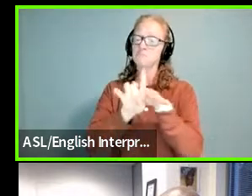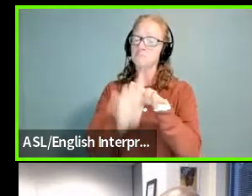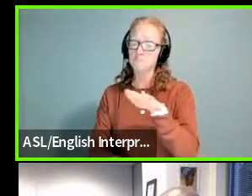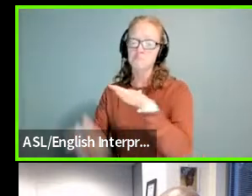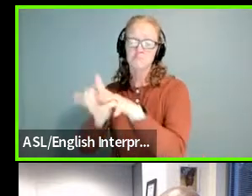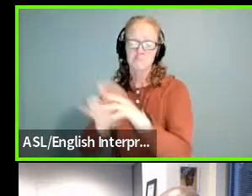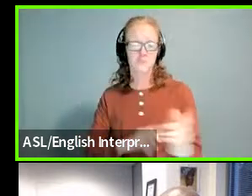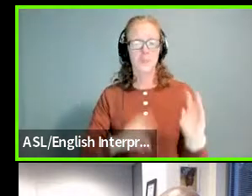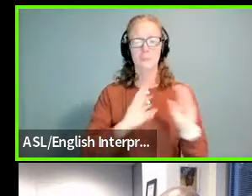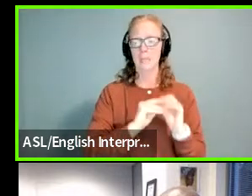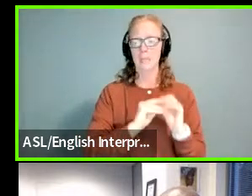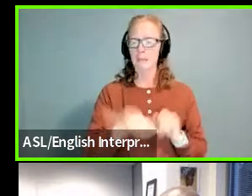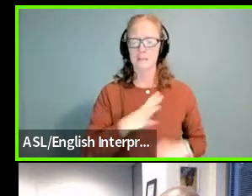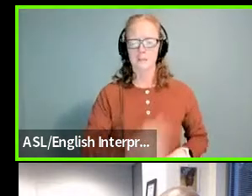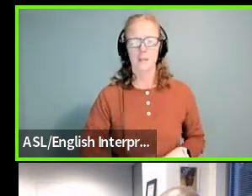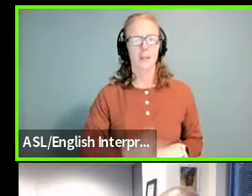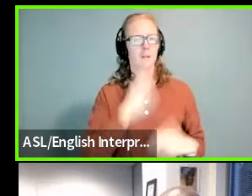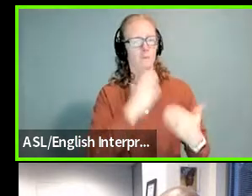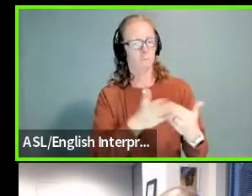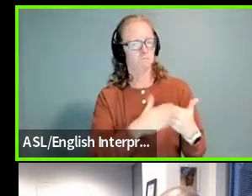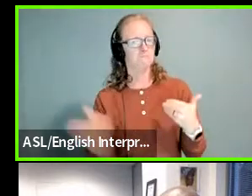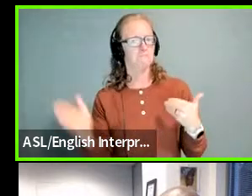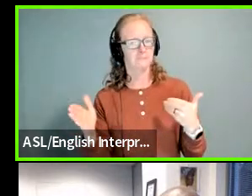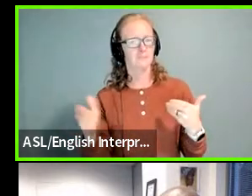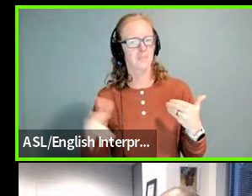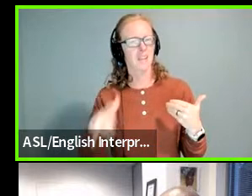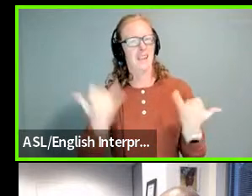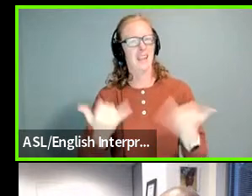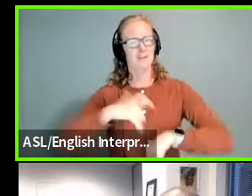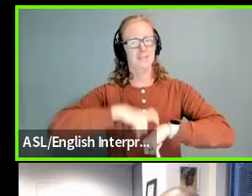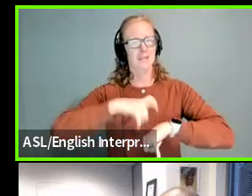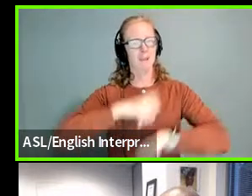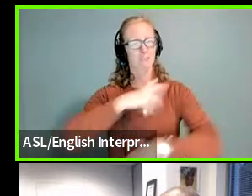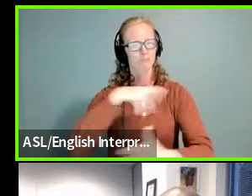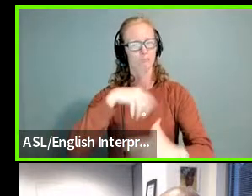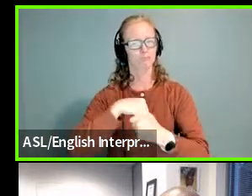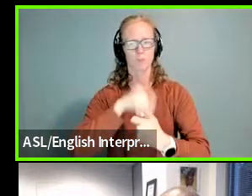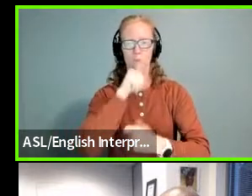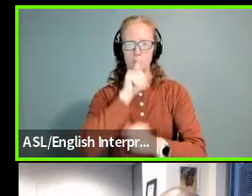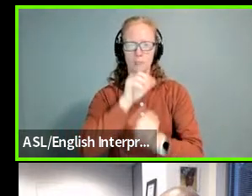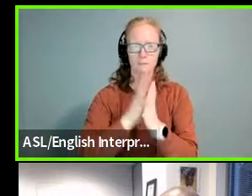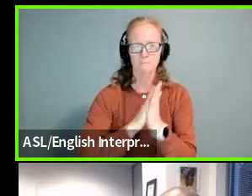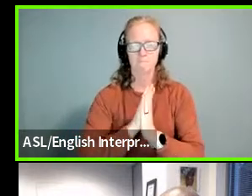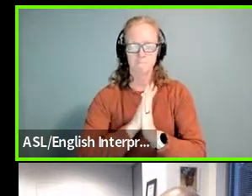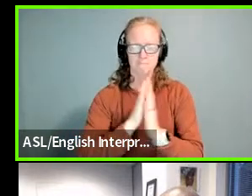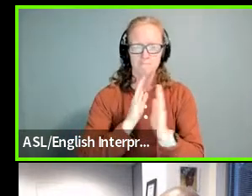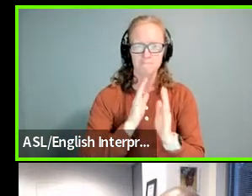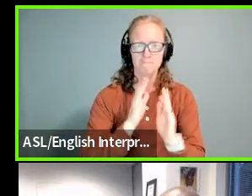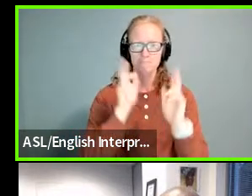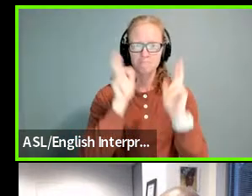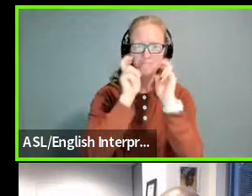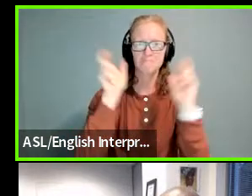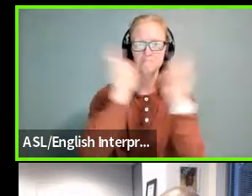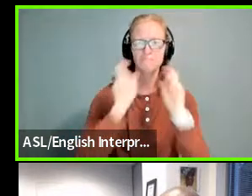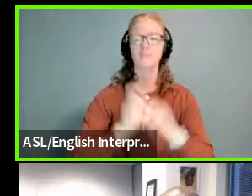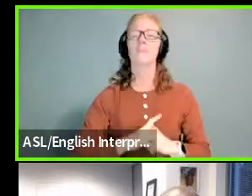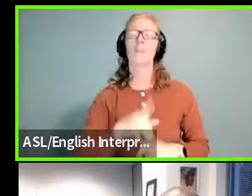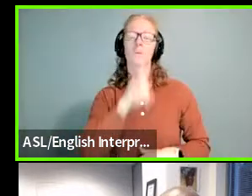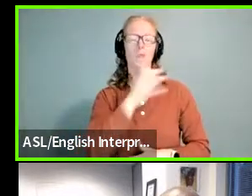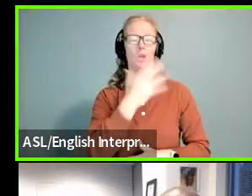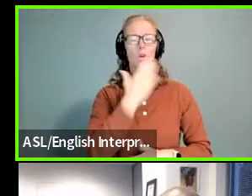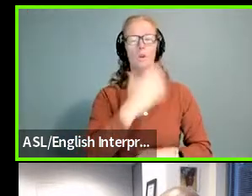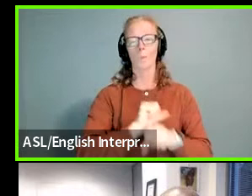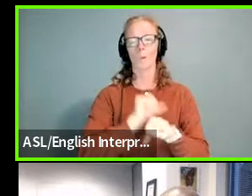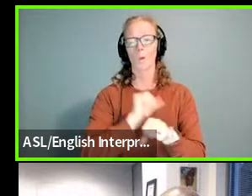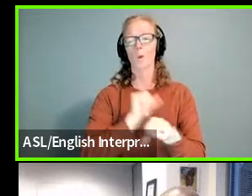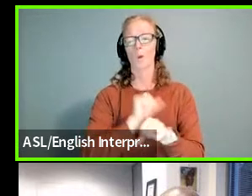sporadic, I want to say going forward, this is the time you want to be engaged, because this is when we will get to do some of the work that